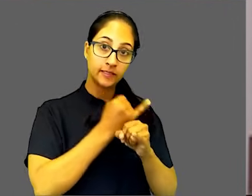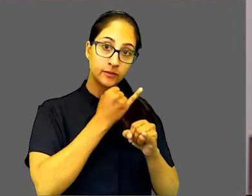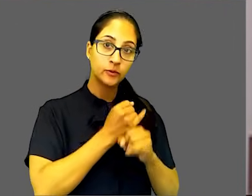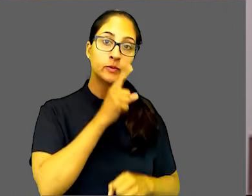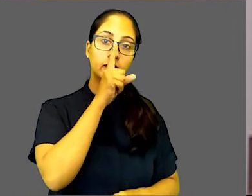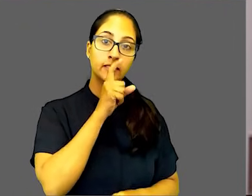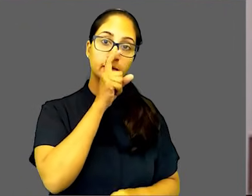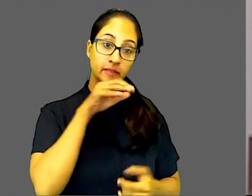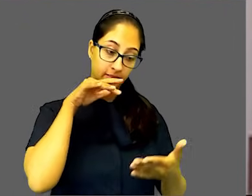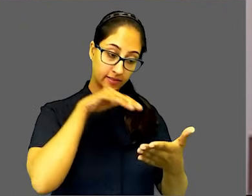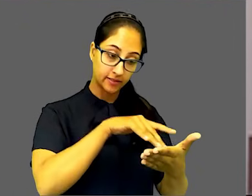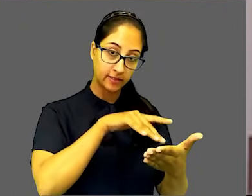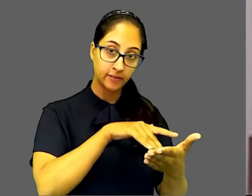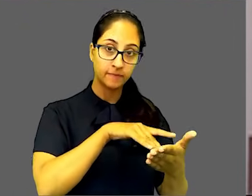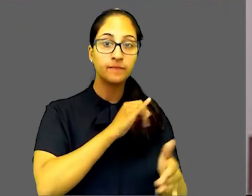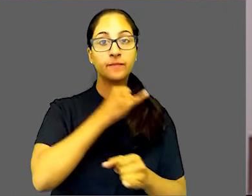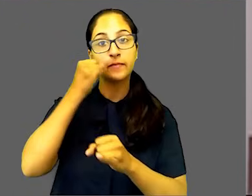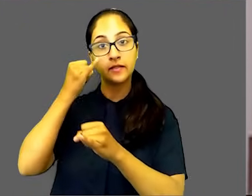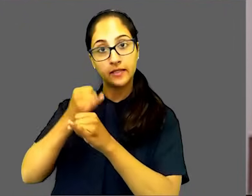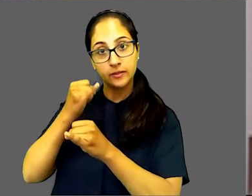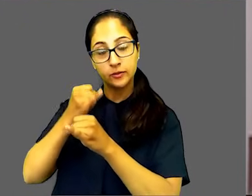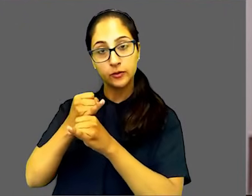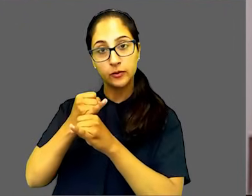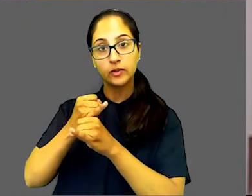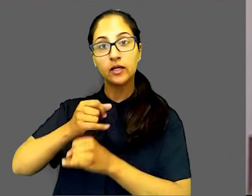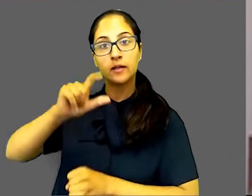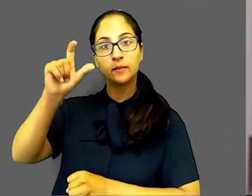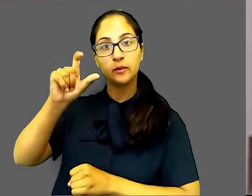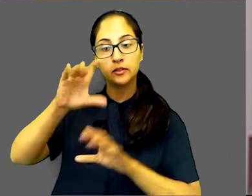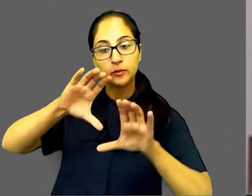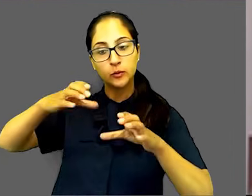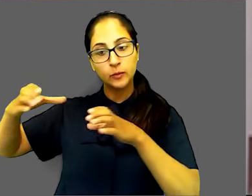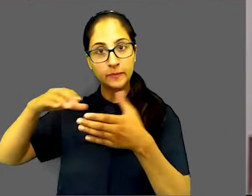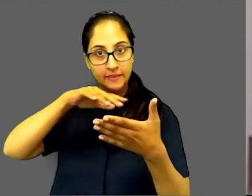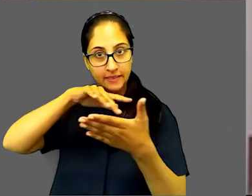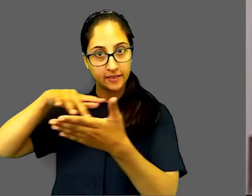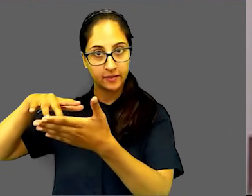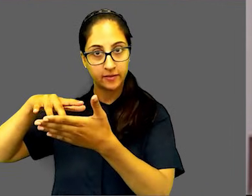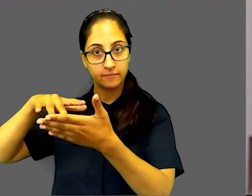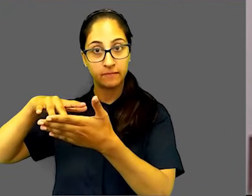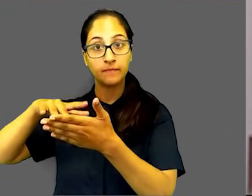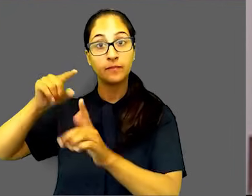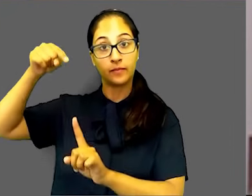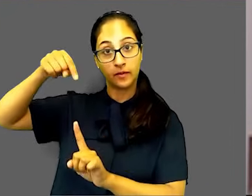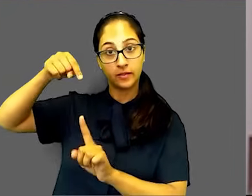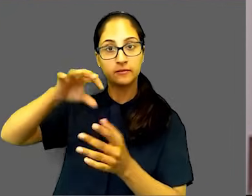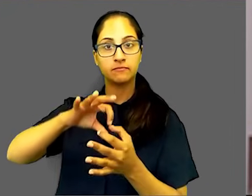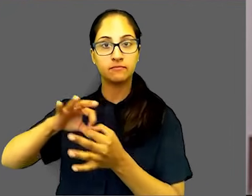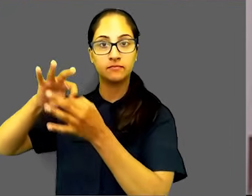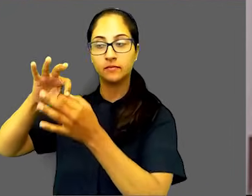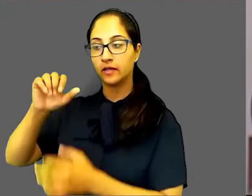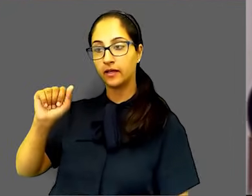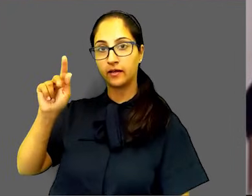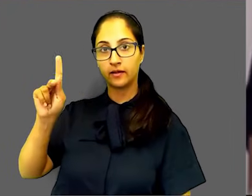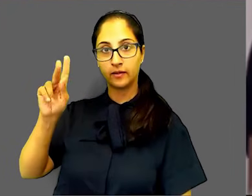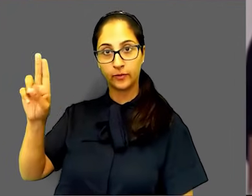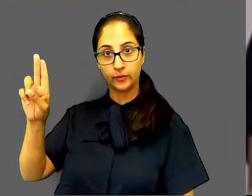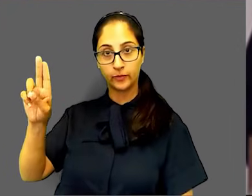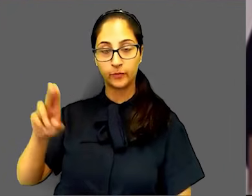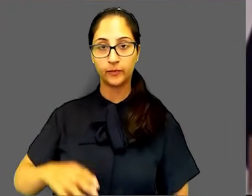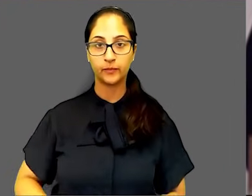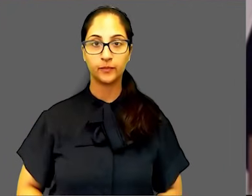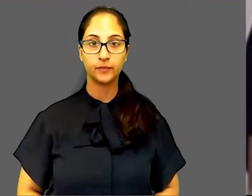Institute of Ismaili Studies and the Institute for the Study of Muslim Civilizations, which is part of the Aga